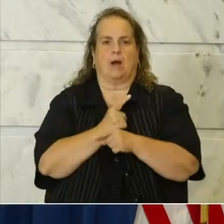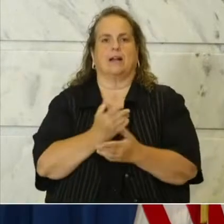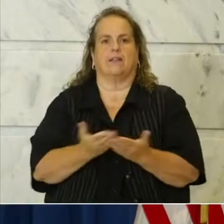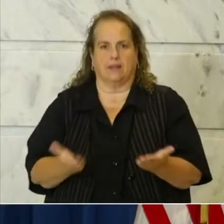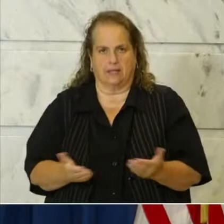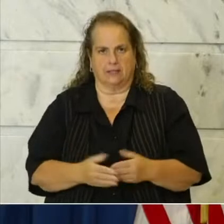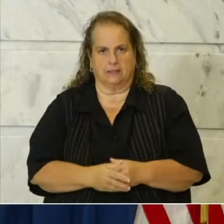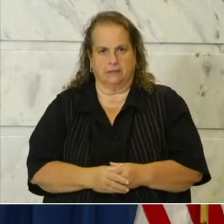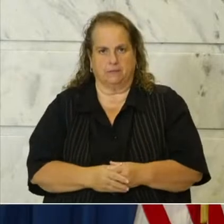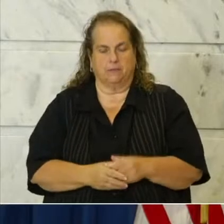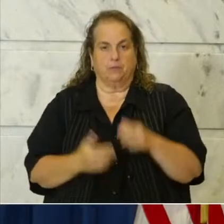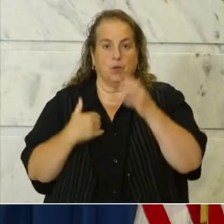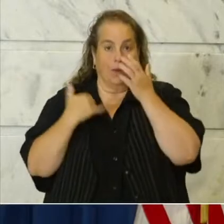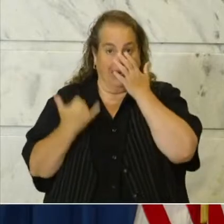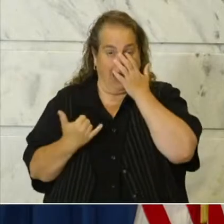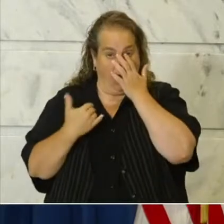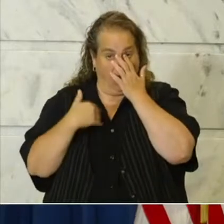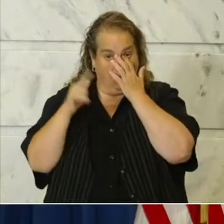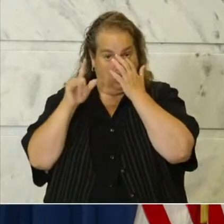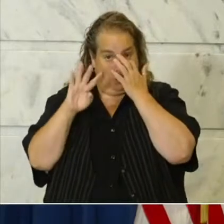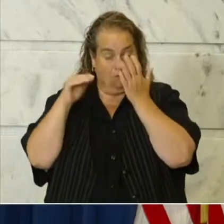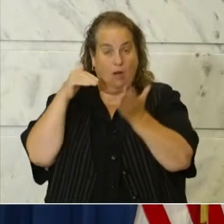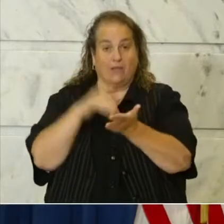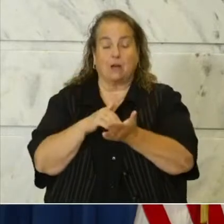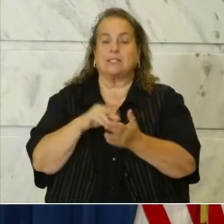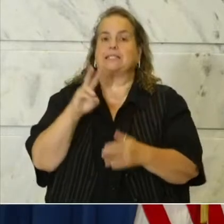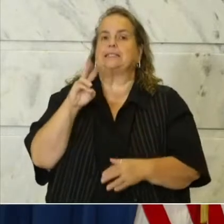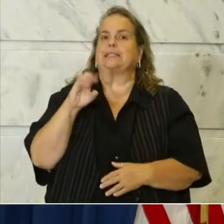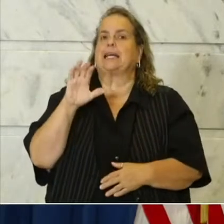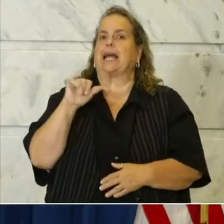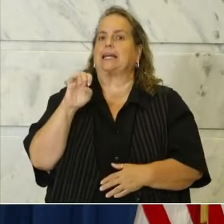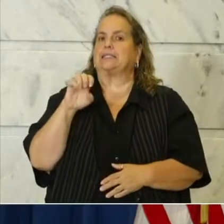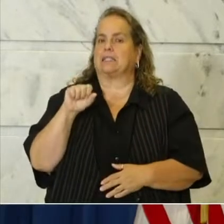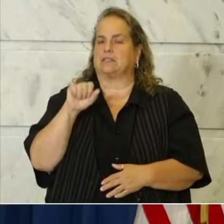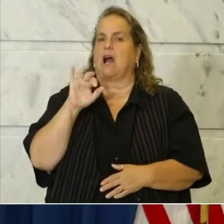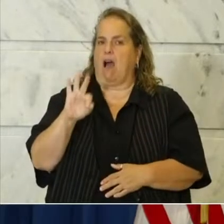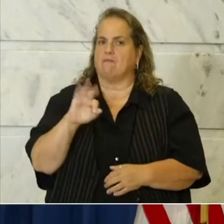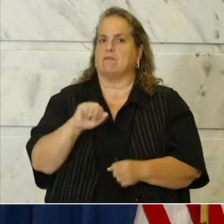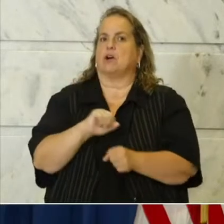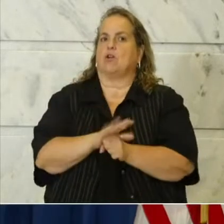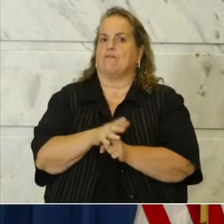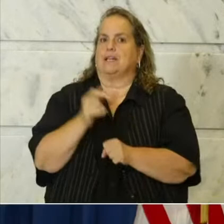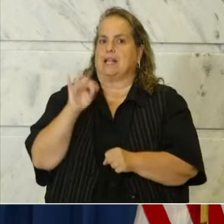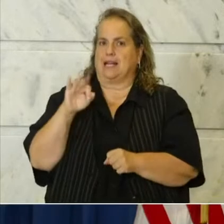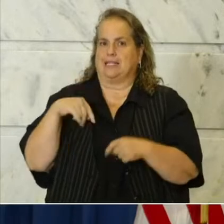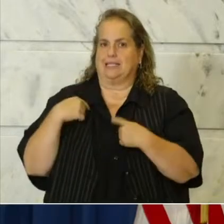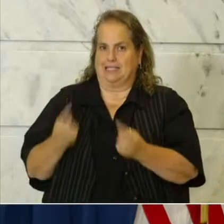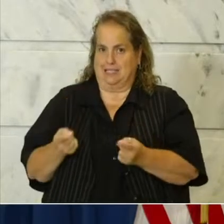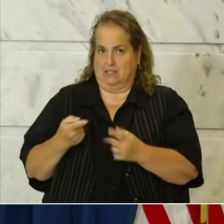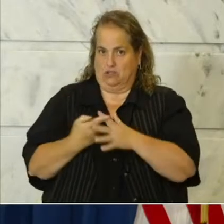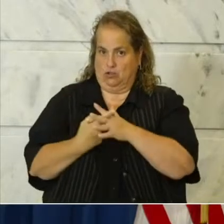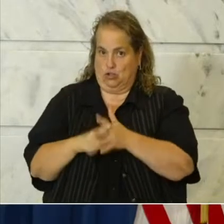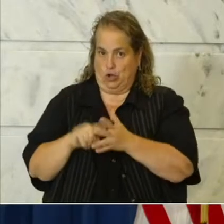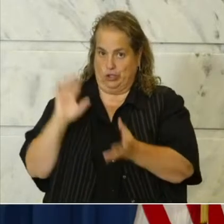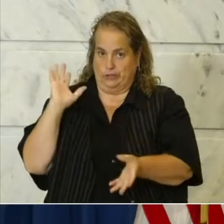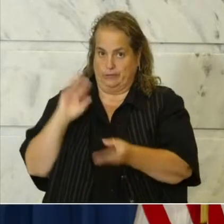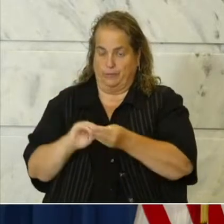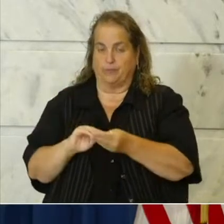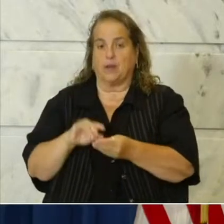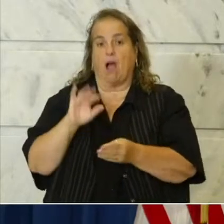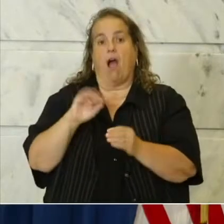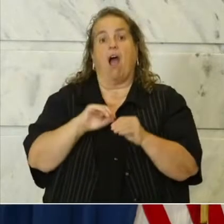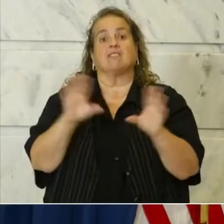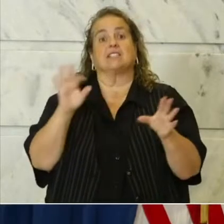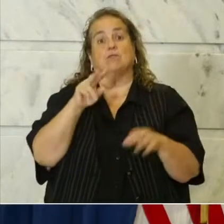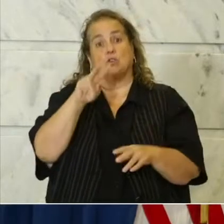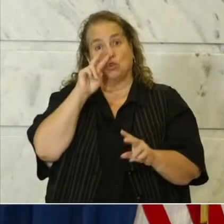We now have 24,060 cases of COVID-19 since this pandemic started. Obviously, if you look at the